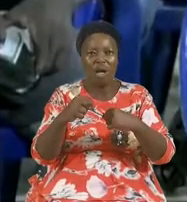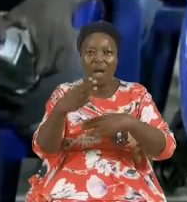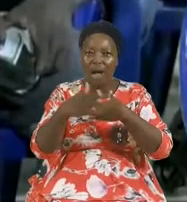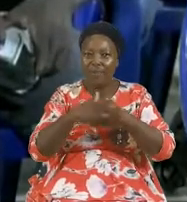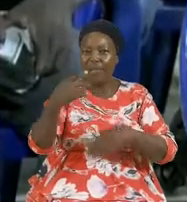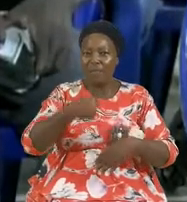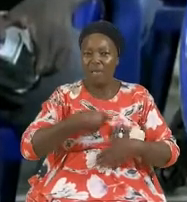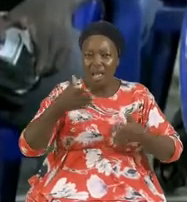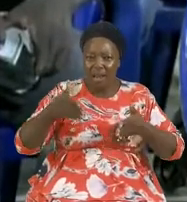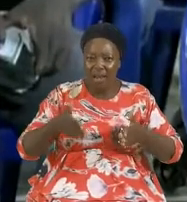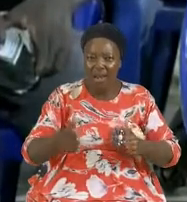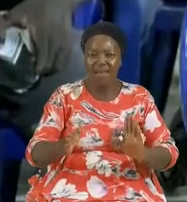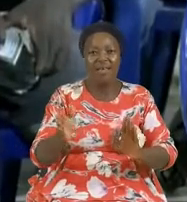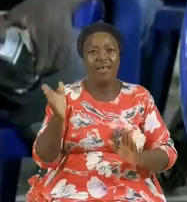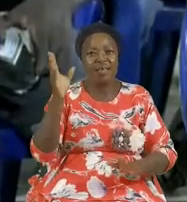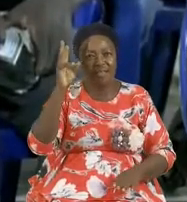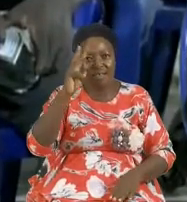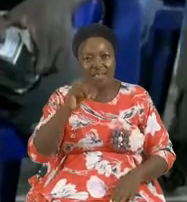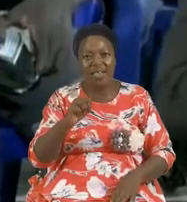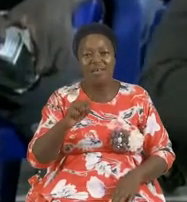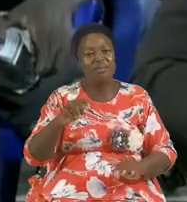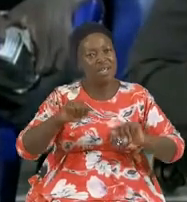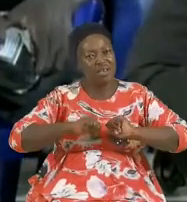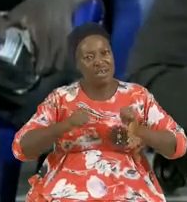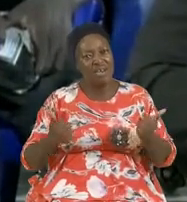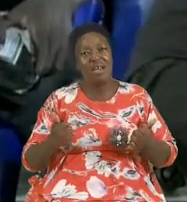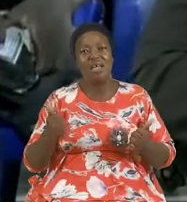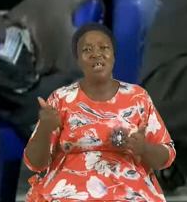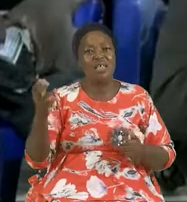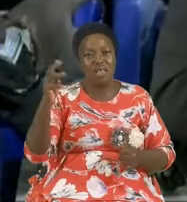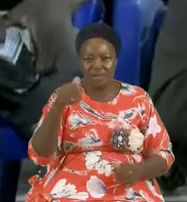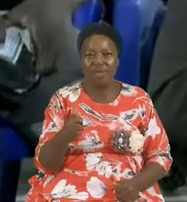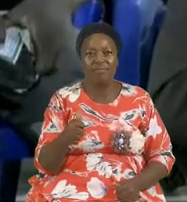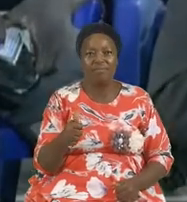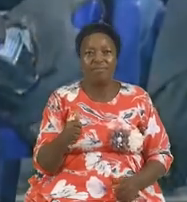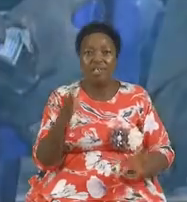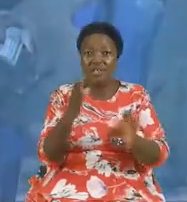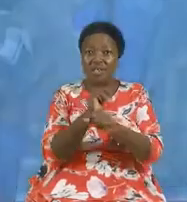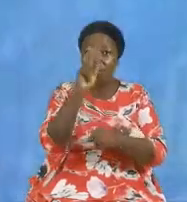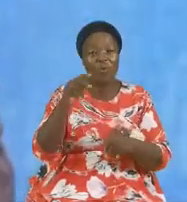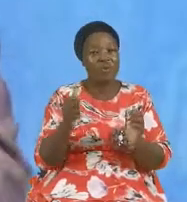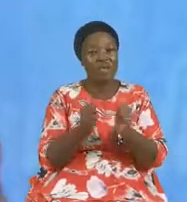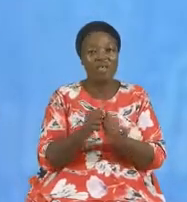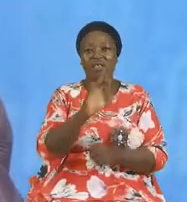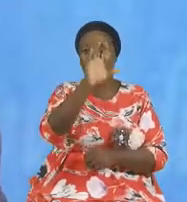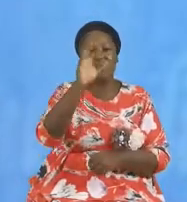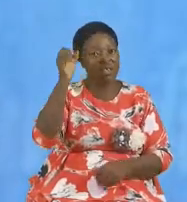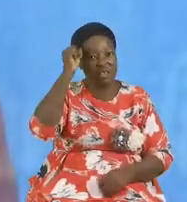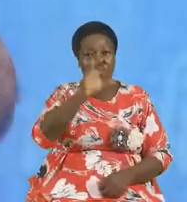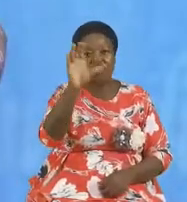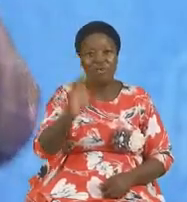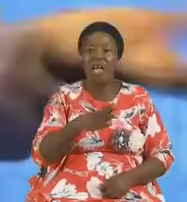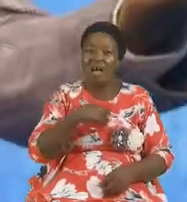whosoever will come after me, let him deny